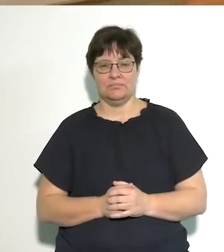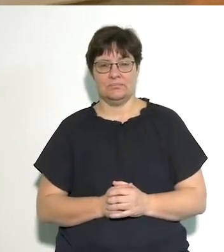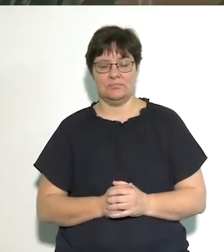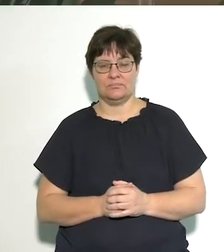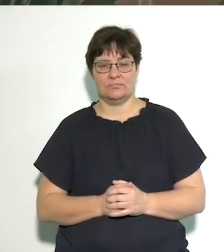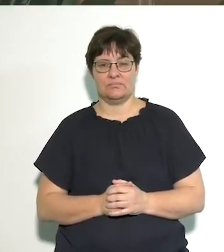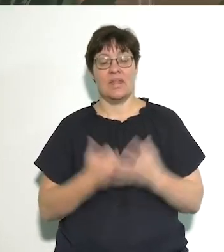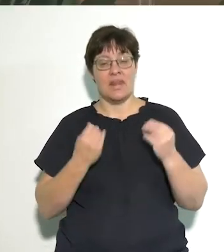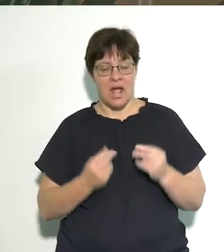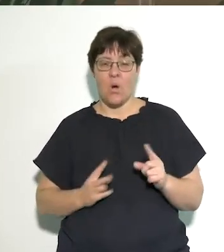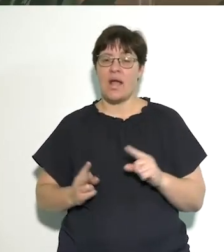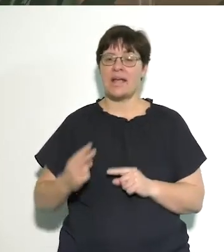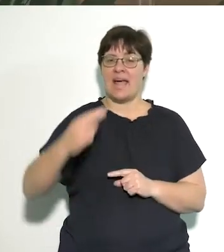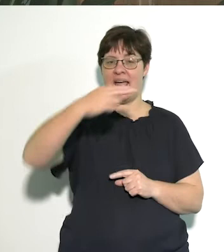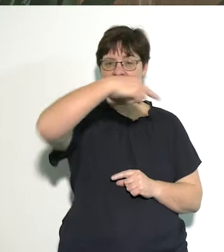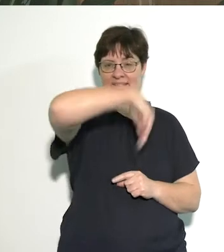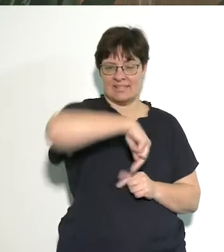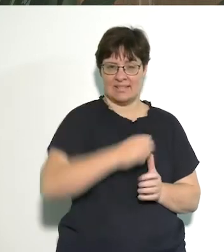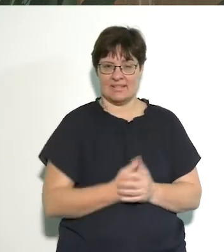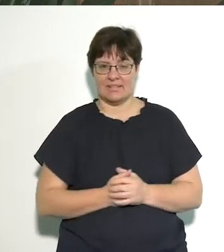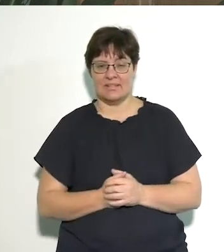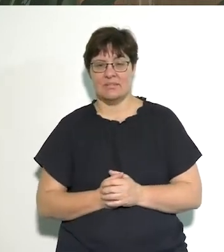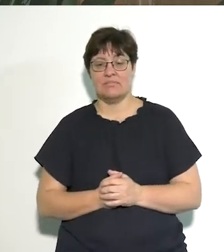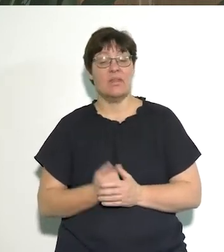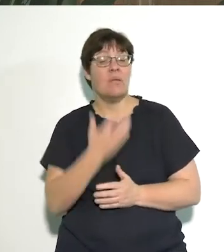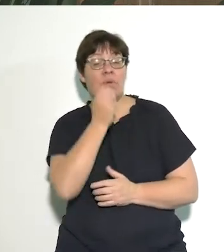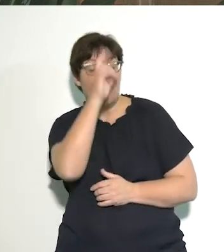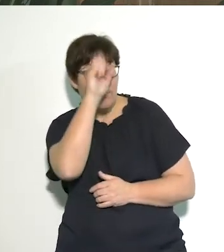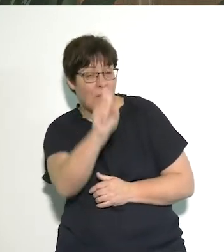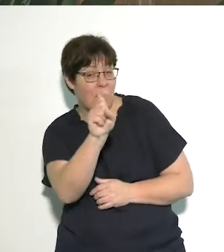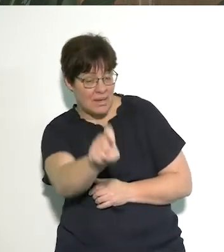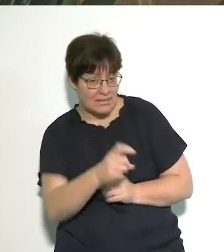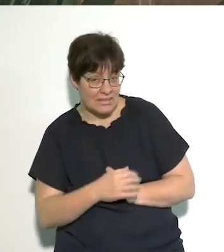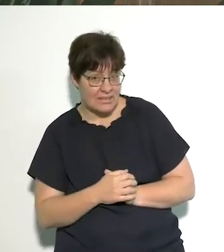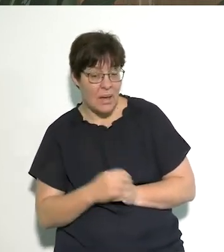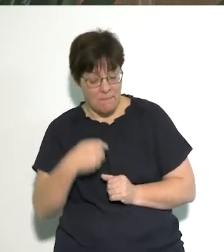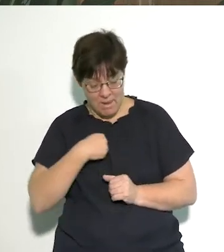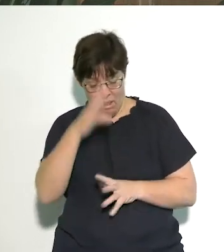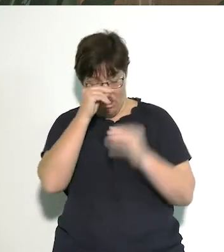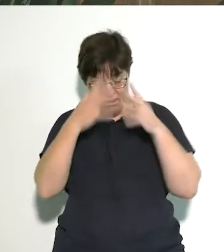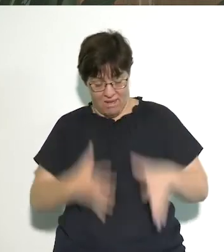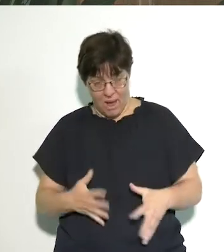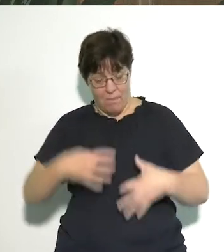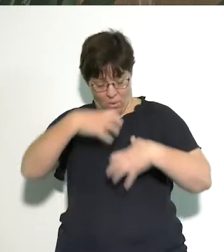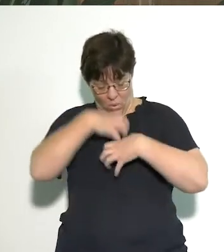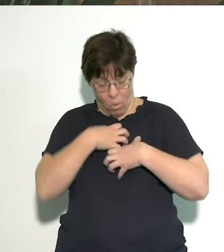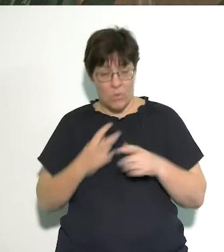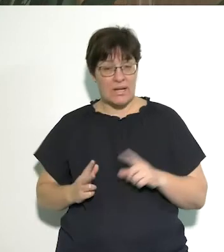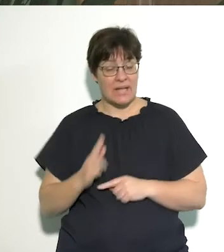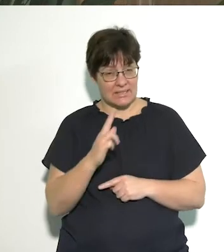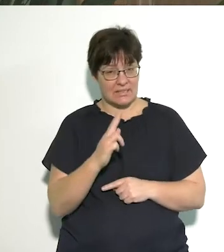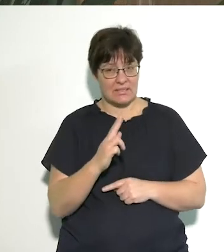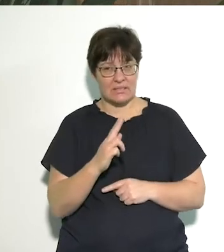Now we're going to cut our shapes out. Please remember, if you are a learner and you are doing your own